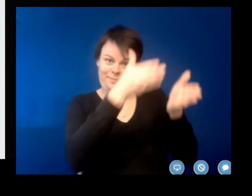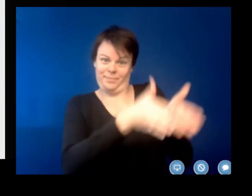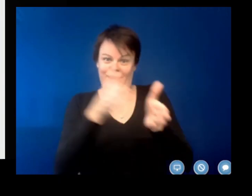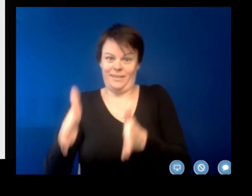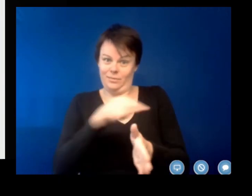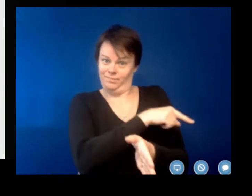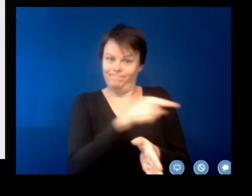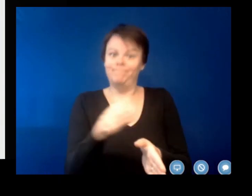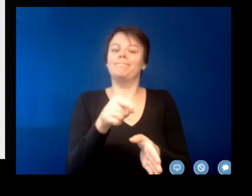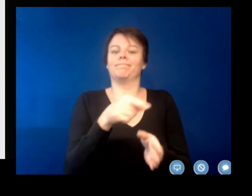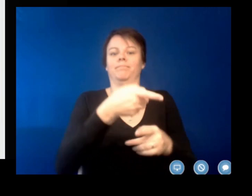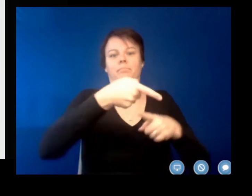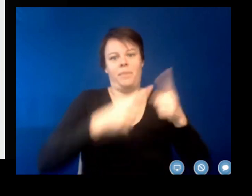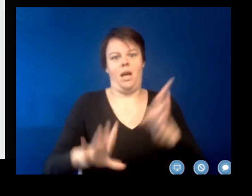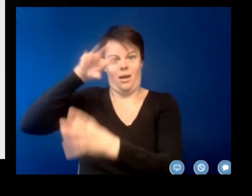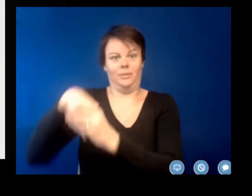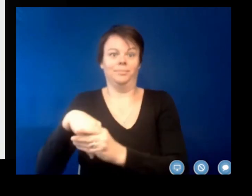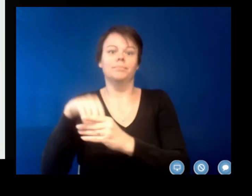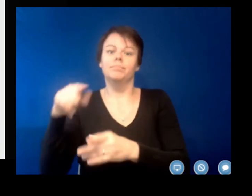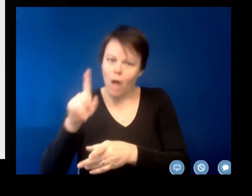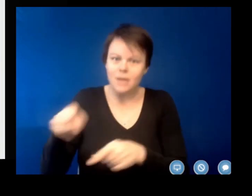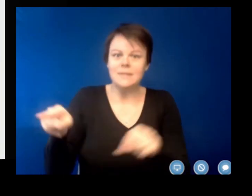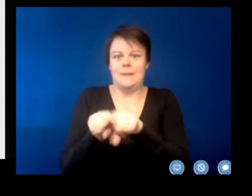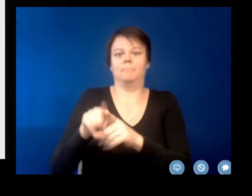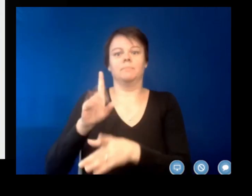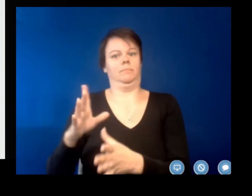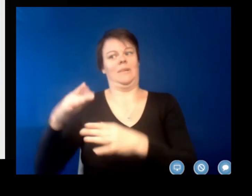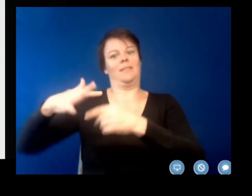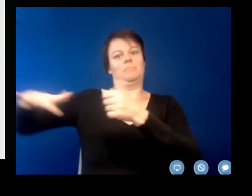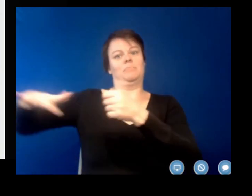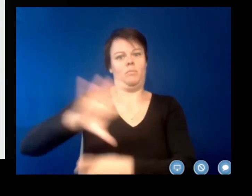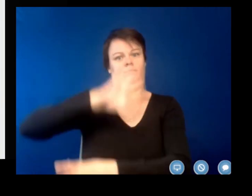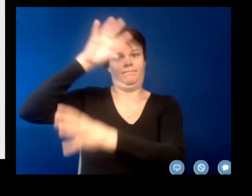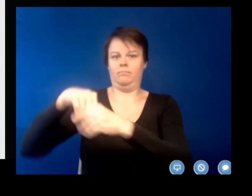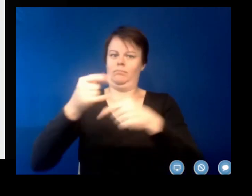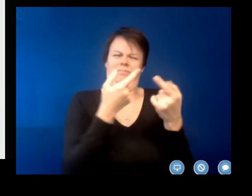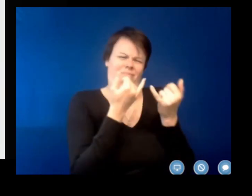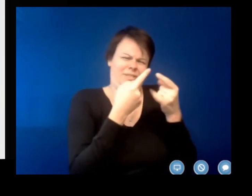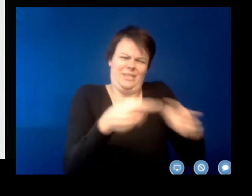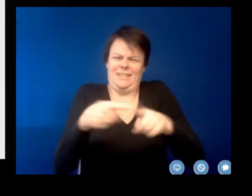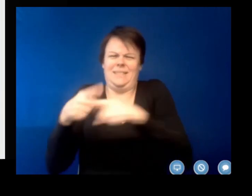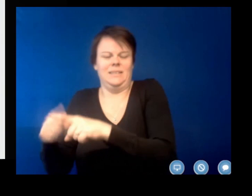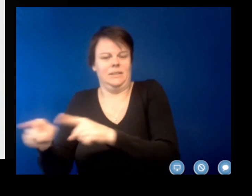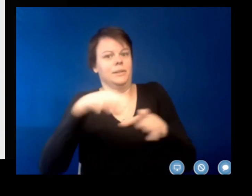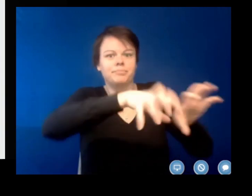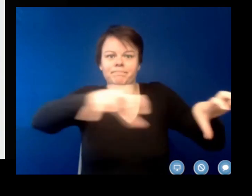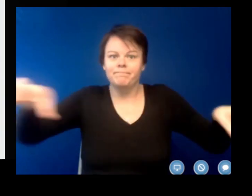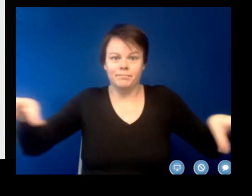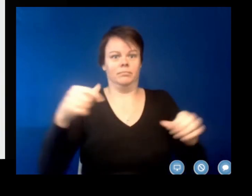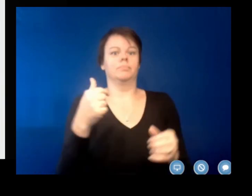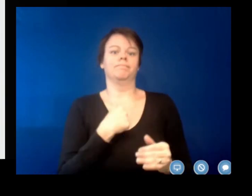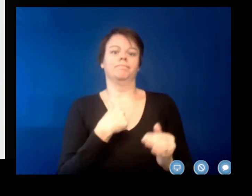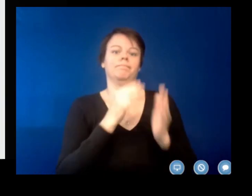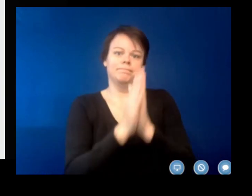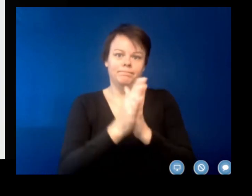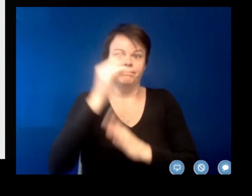dimension we all are enclosed in a world society. And moreover, the participation